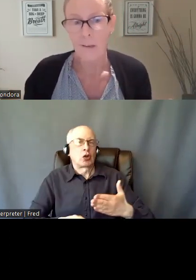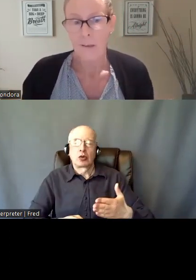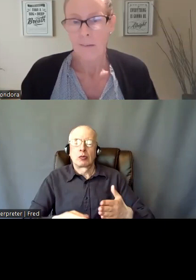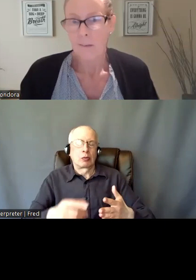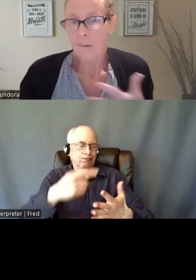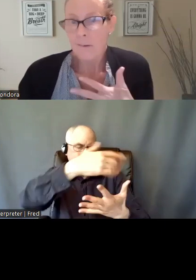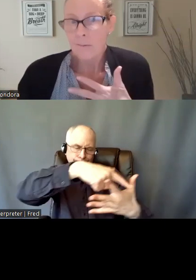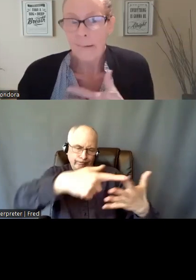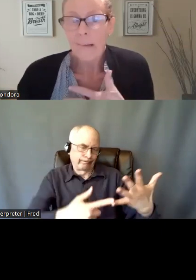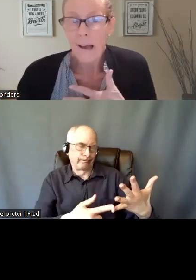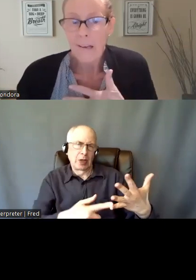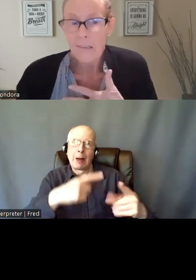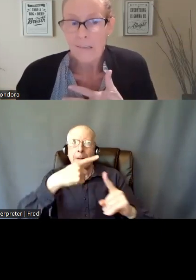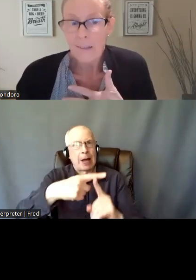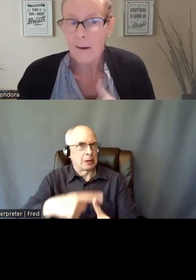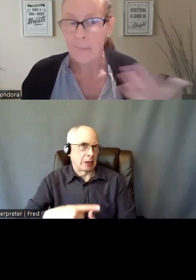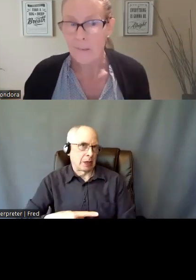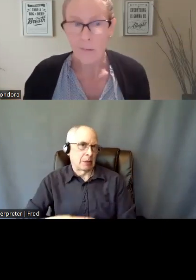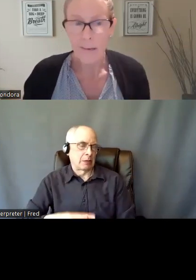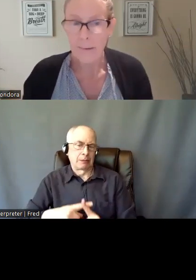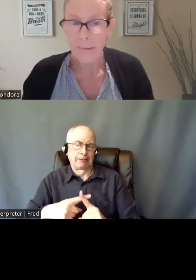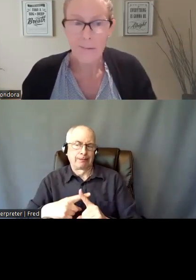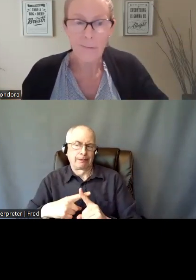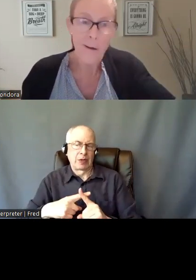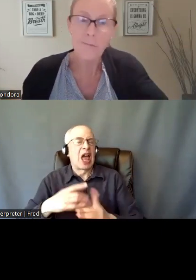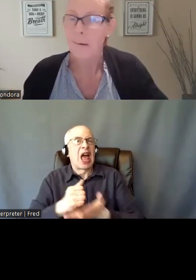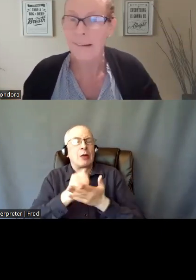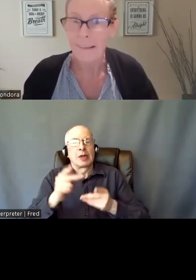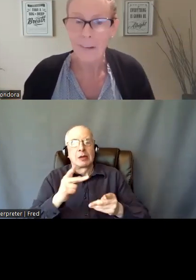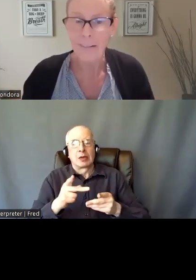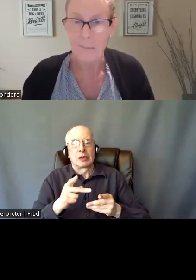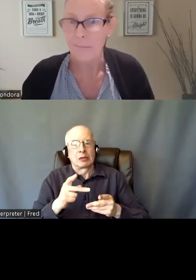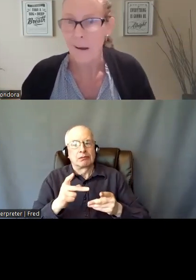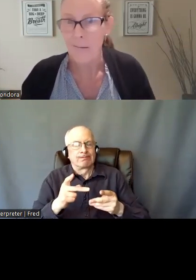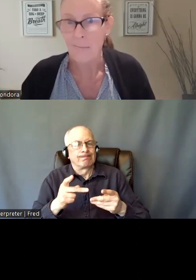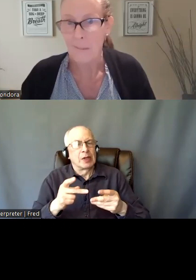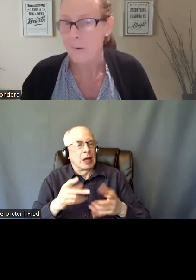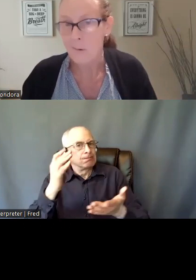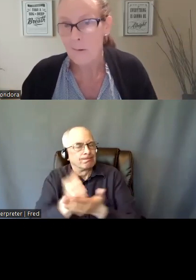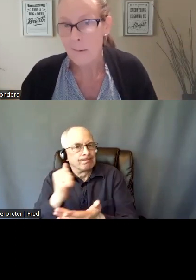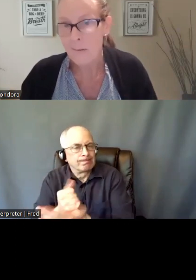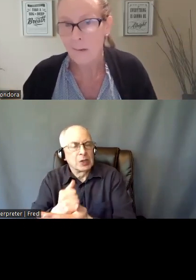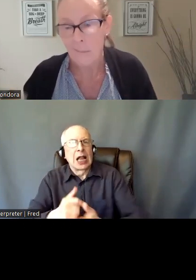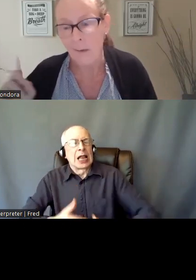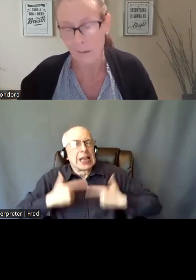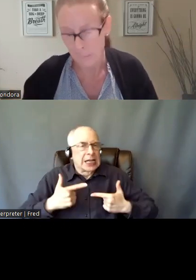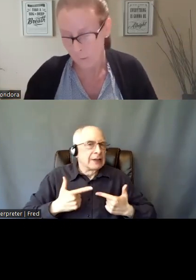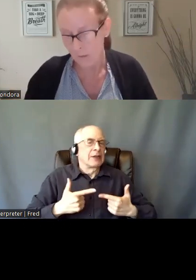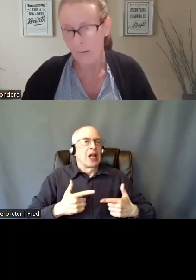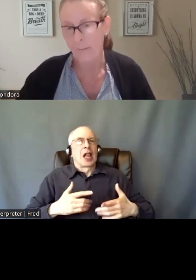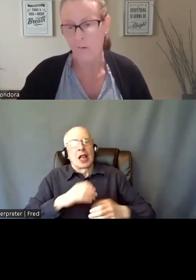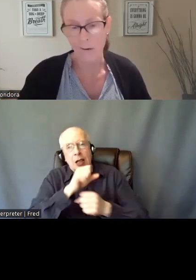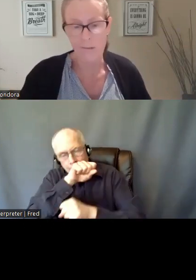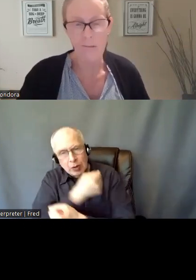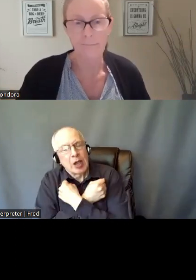people to realize their opportunity to live, love, work, and learn. And pursue their dreams in their community, the